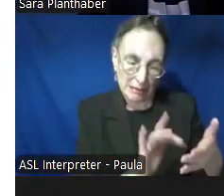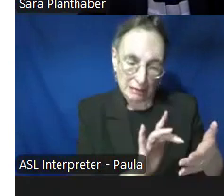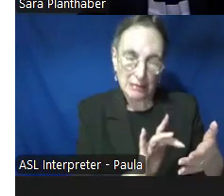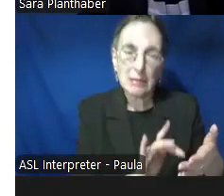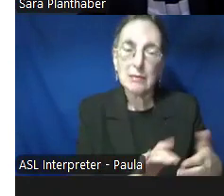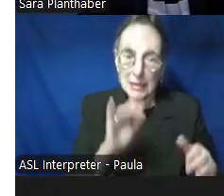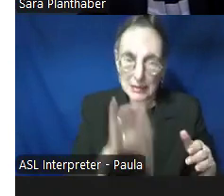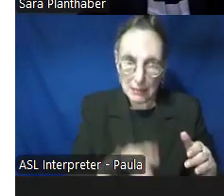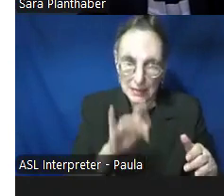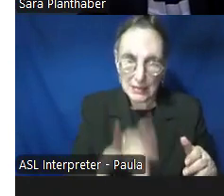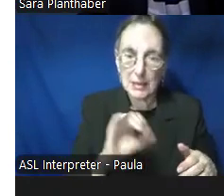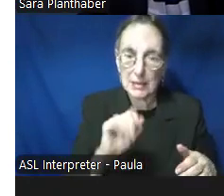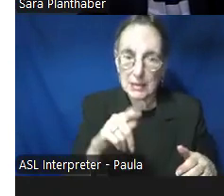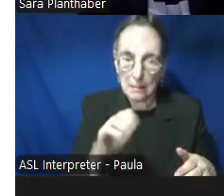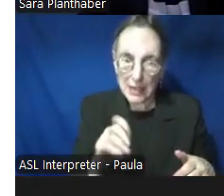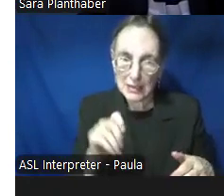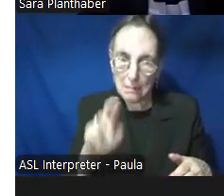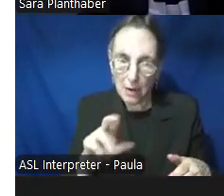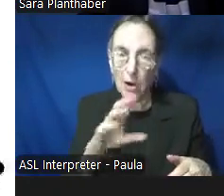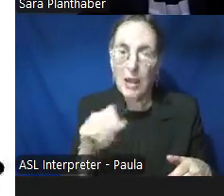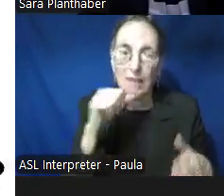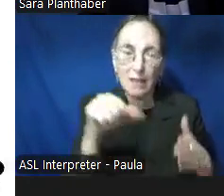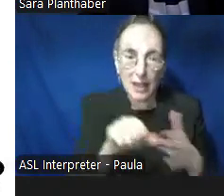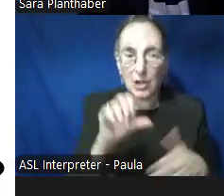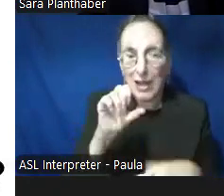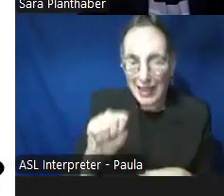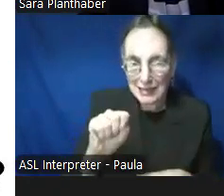keyboard. Next slide, please.